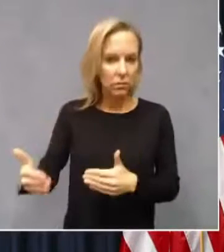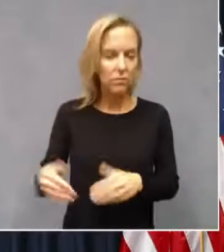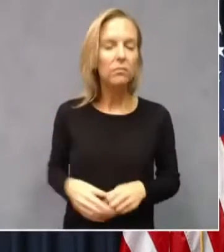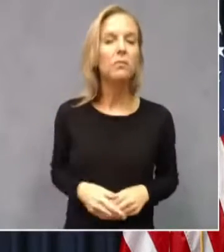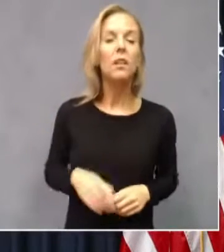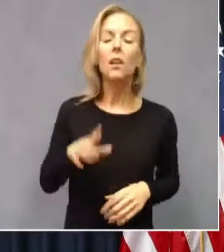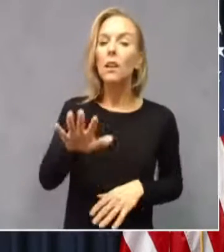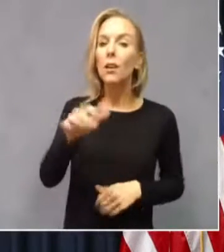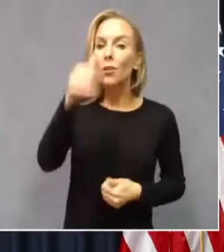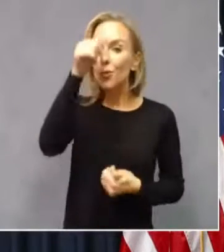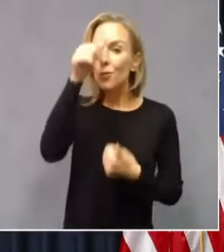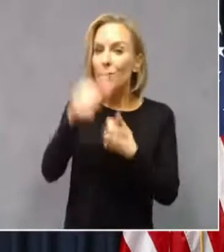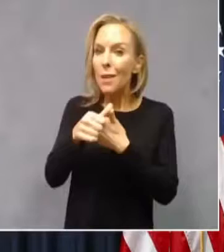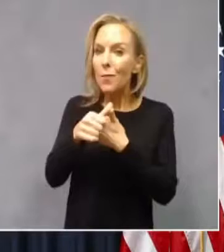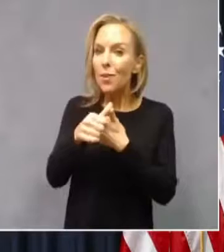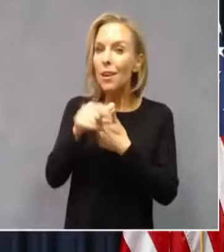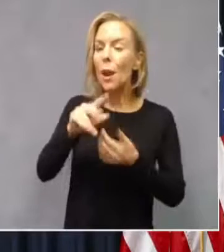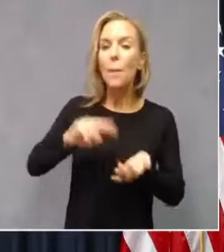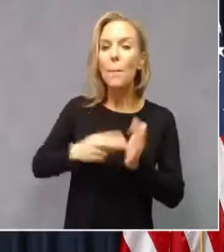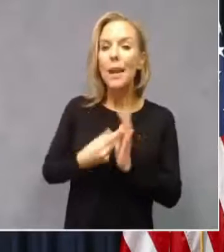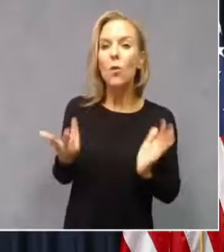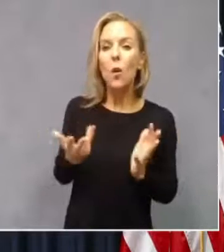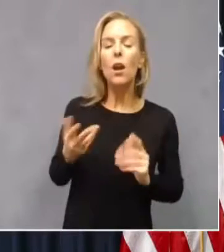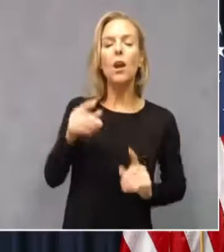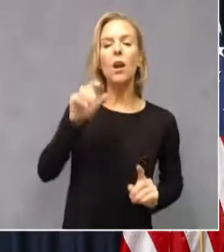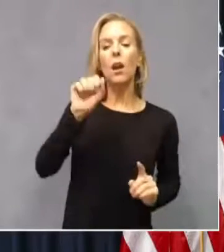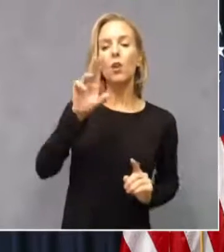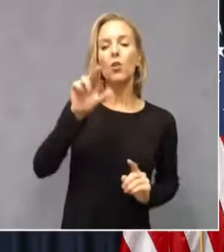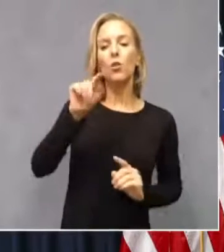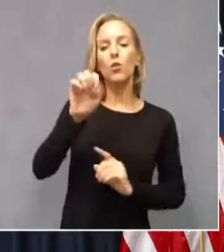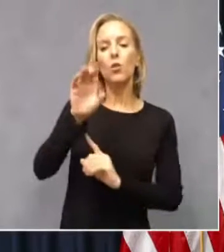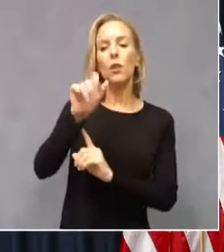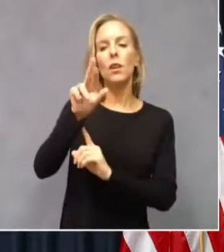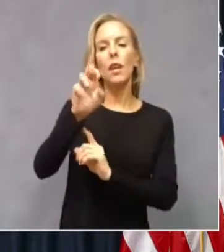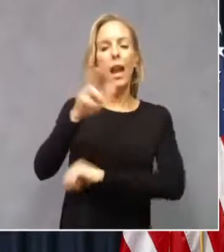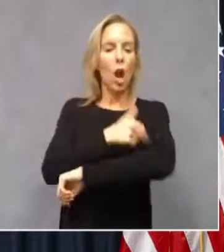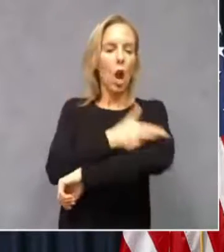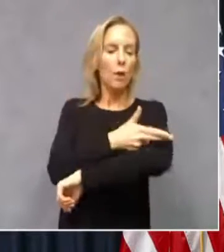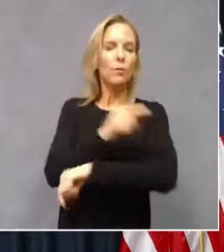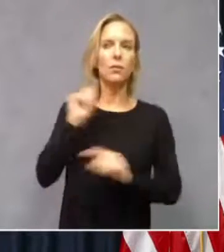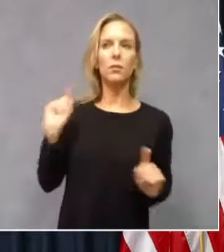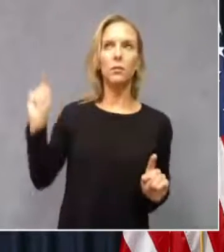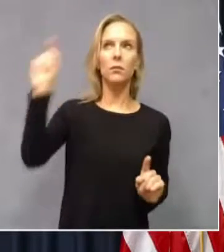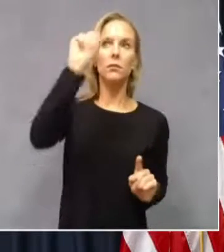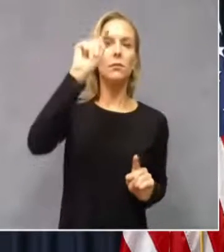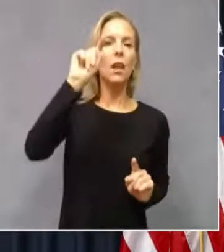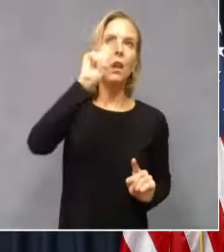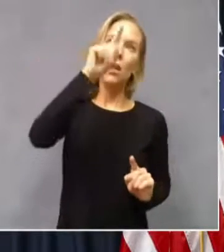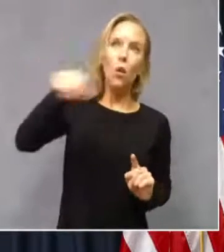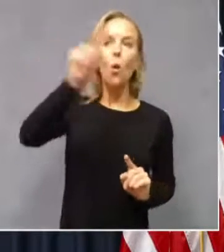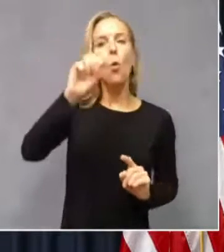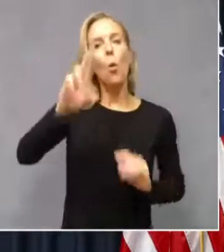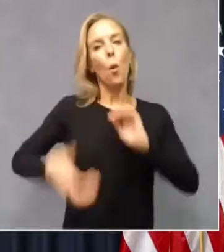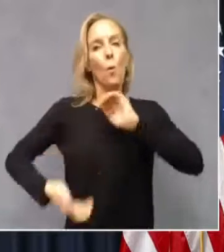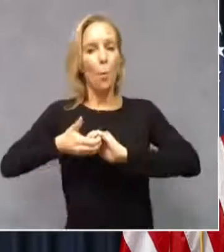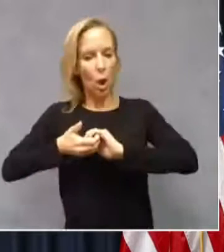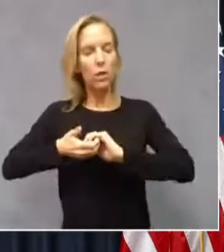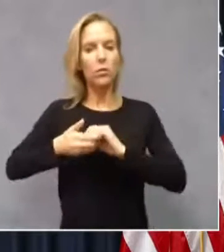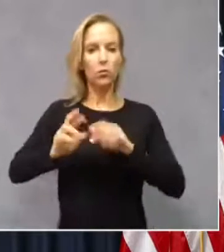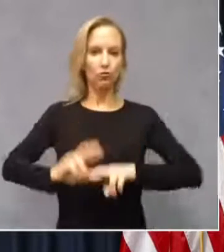other acute care hospital either vaccine directly or to a partner that is ready to store and